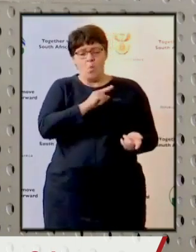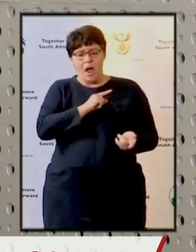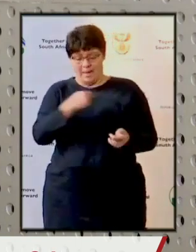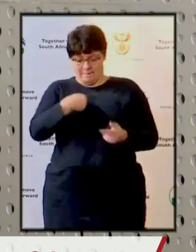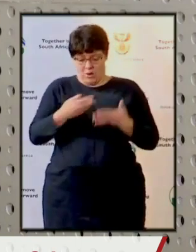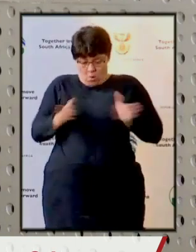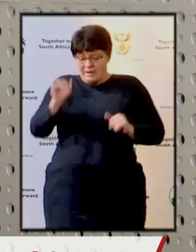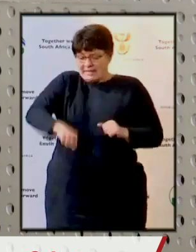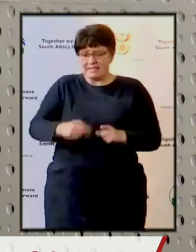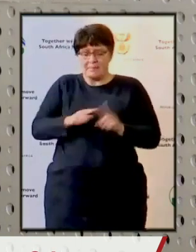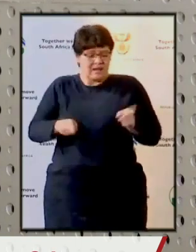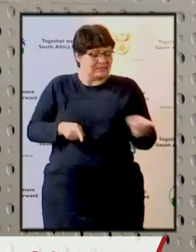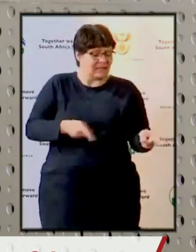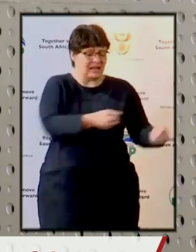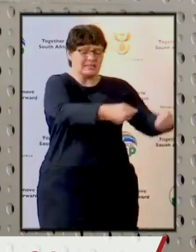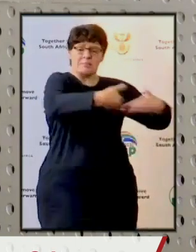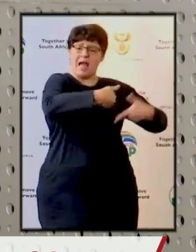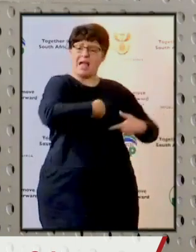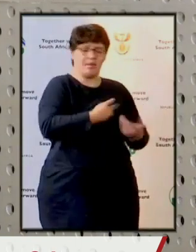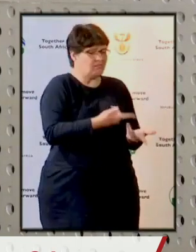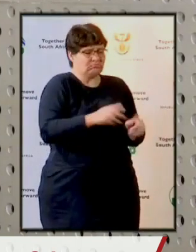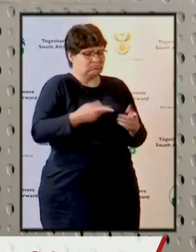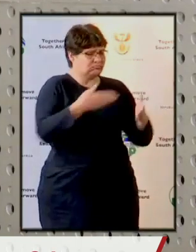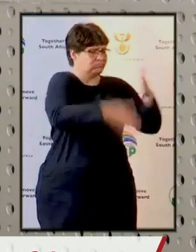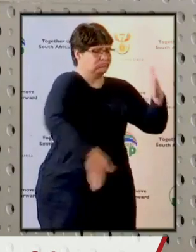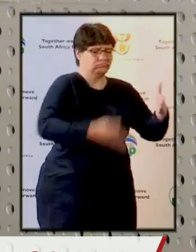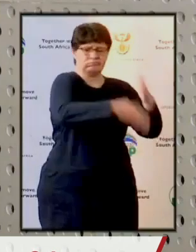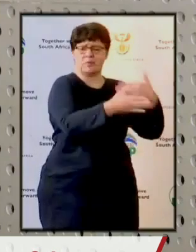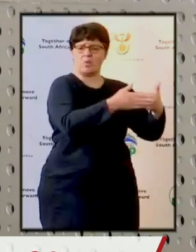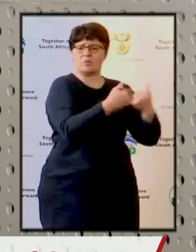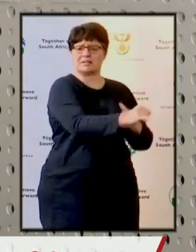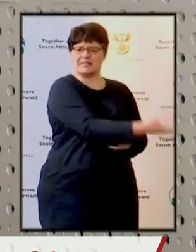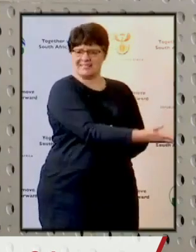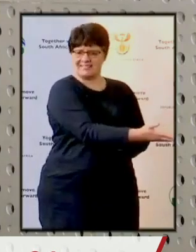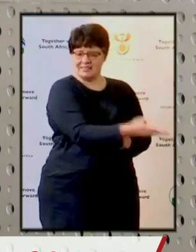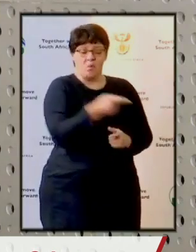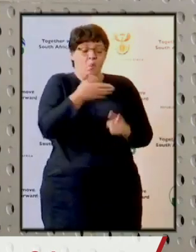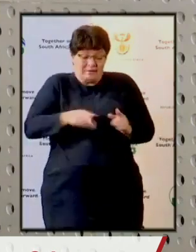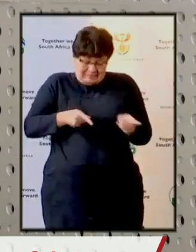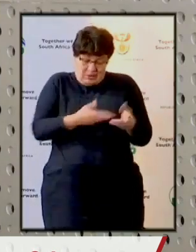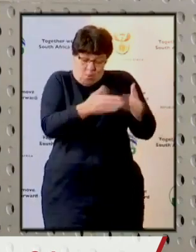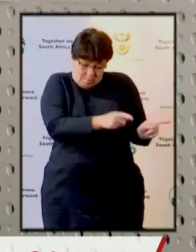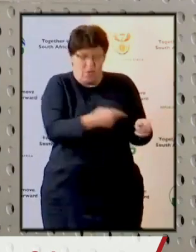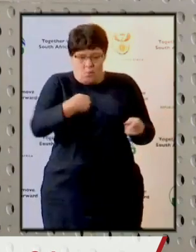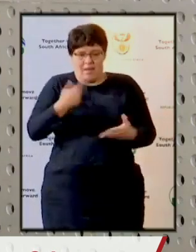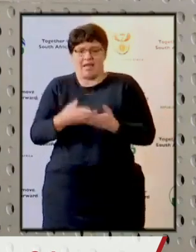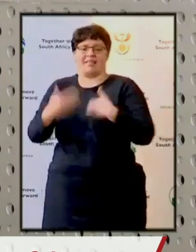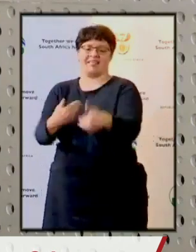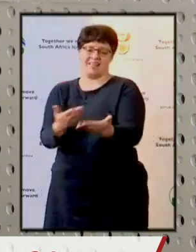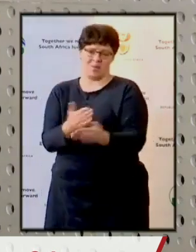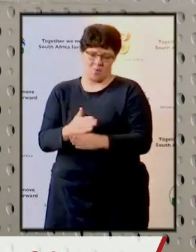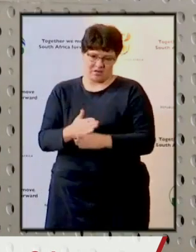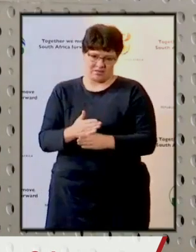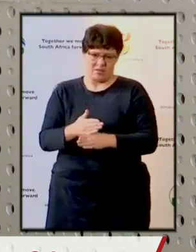on, who should also be allowed to reopen. As government, of course, we want to reopen the economy and get